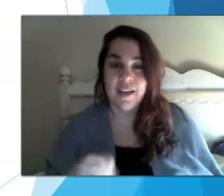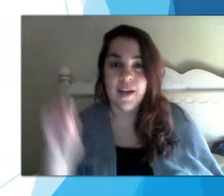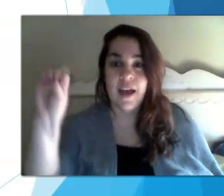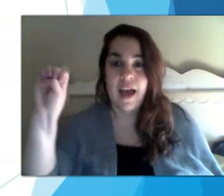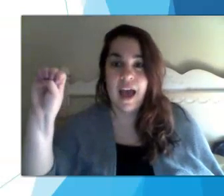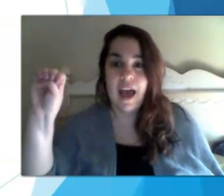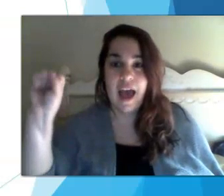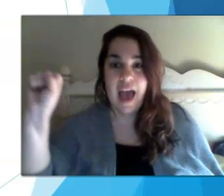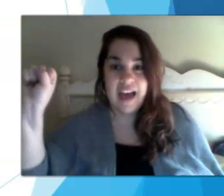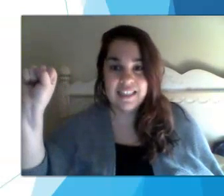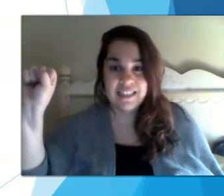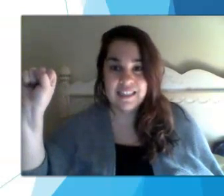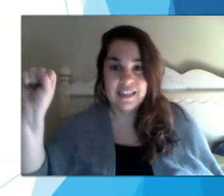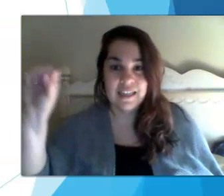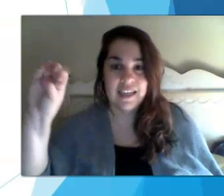C.